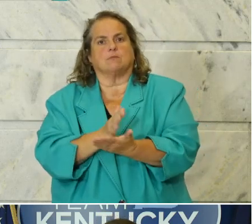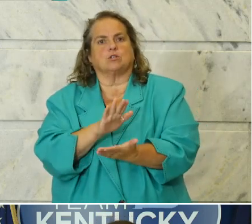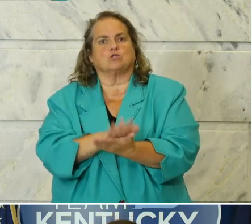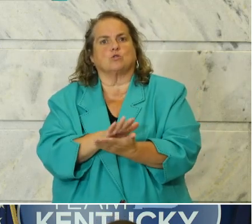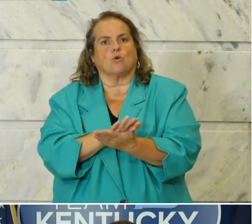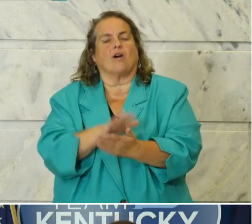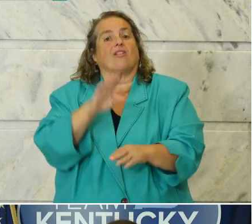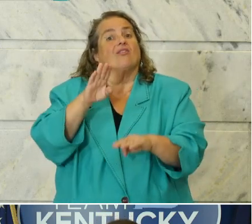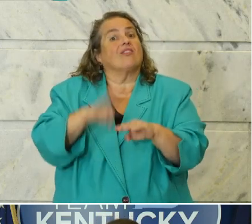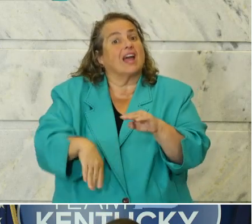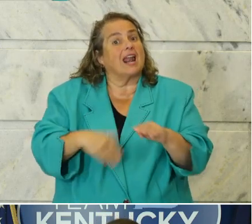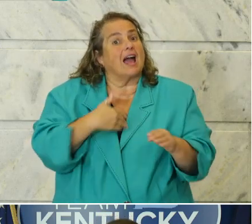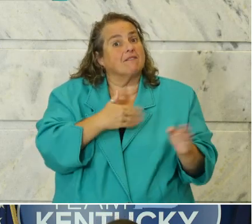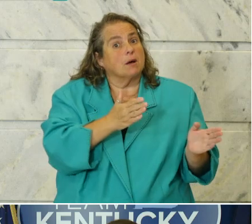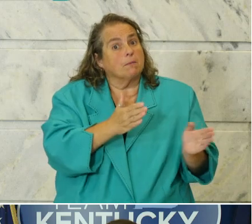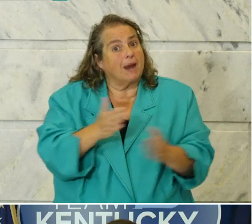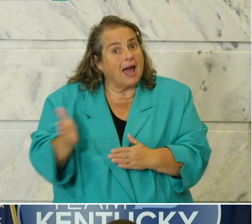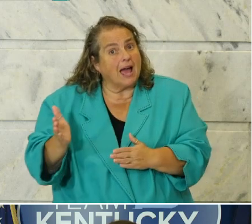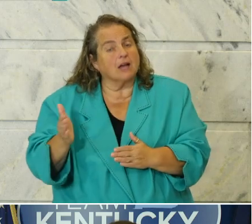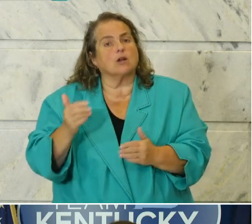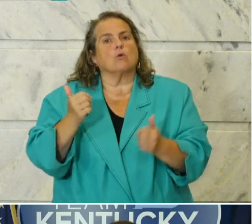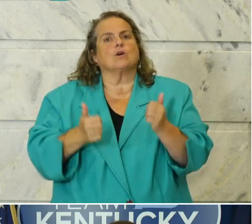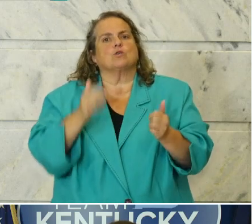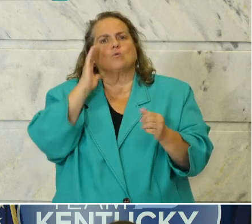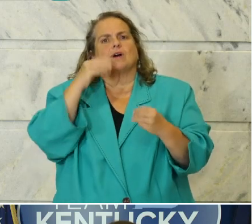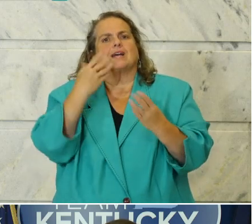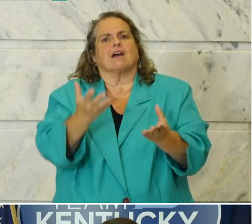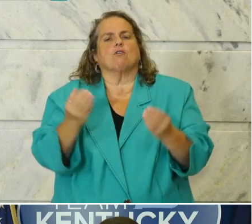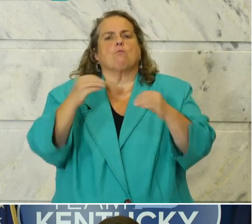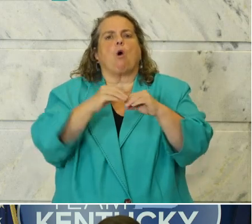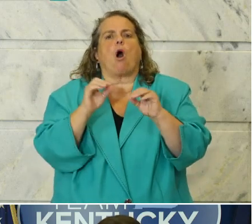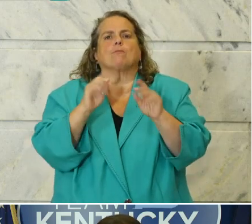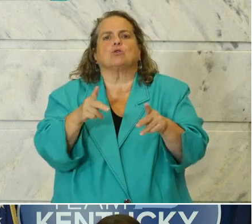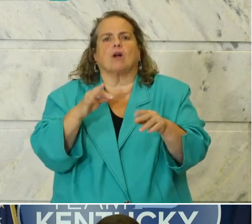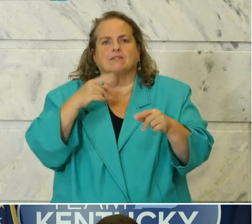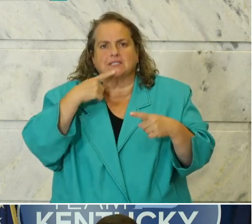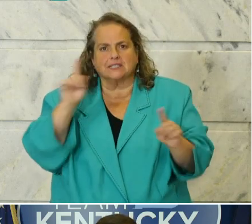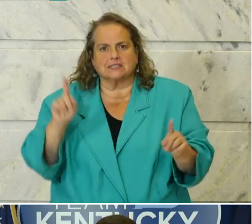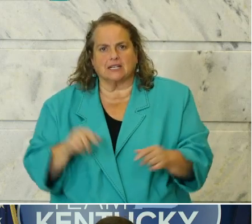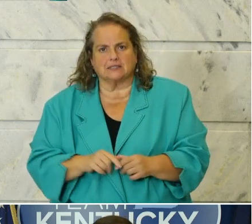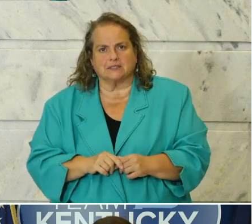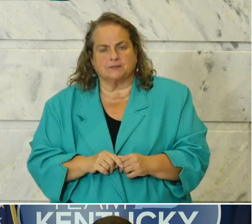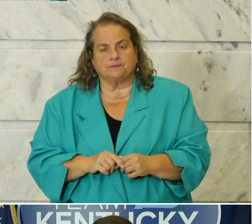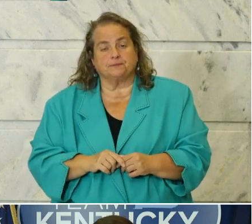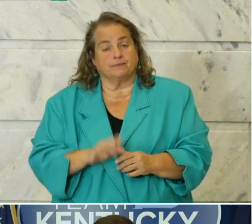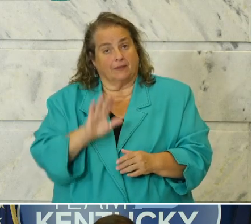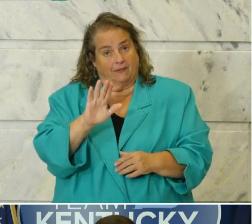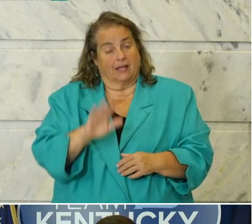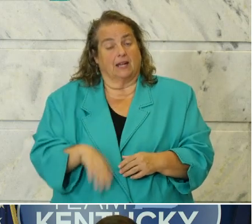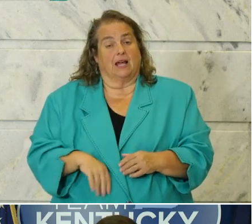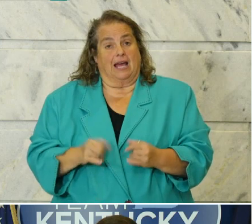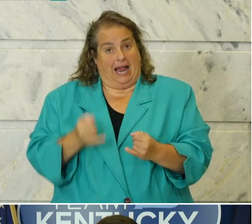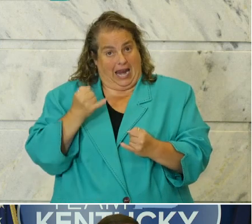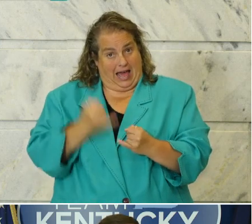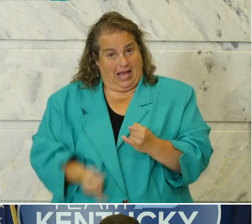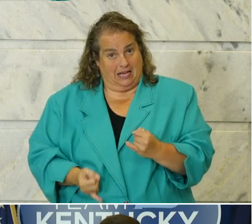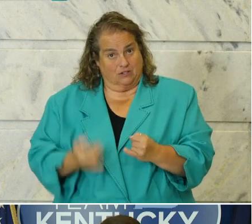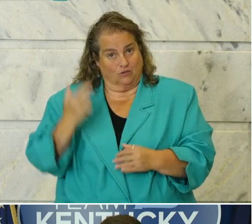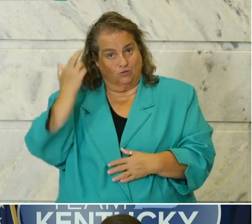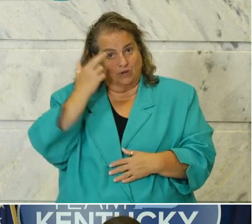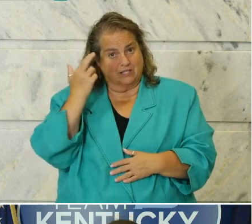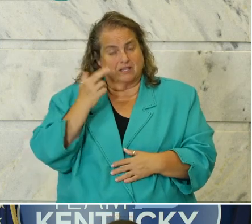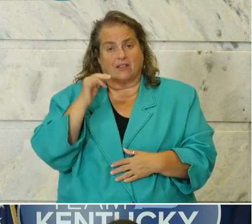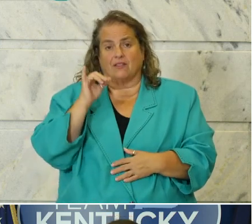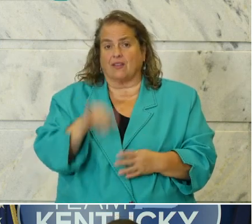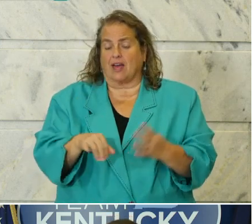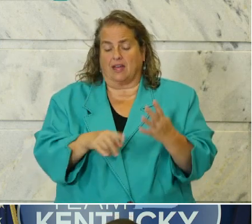can have an opportunity of success. And then the last reason, and it's one that we begged and